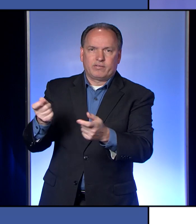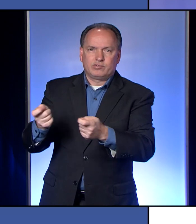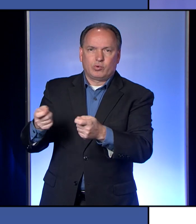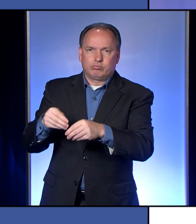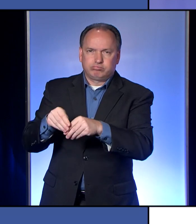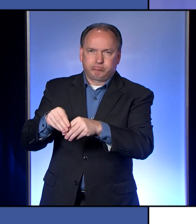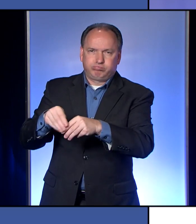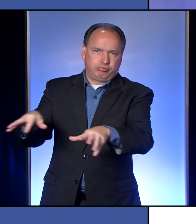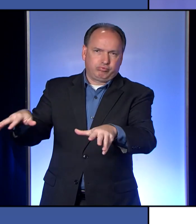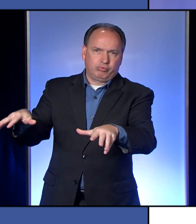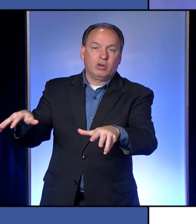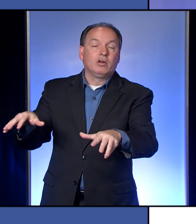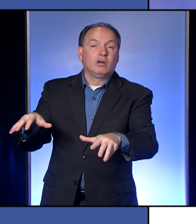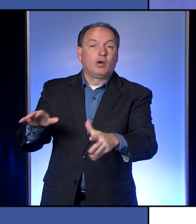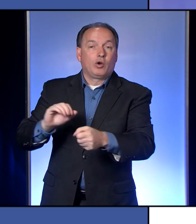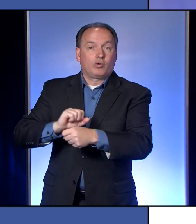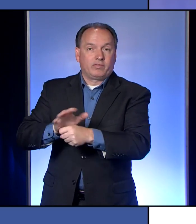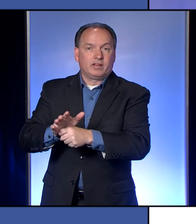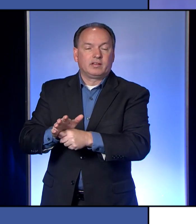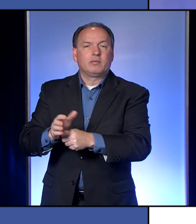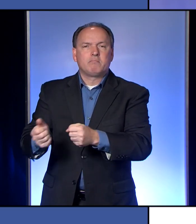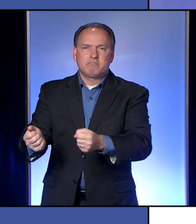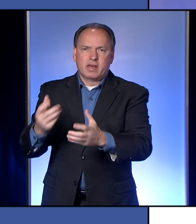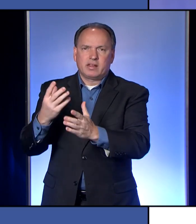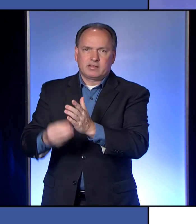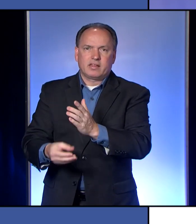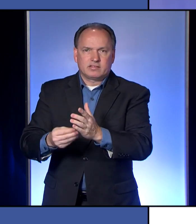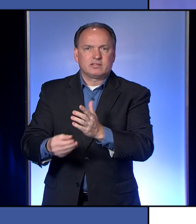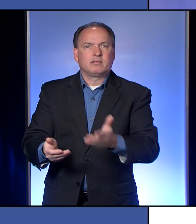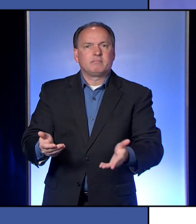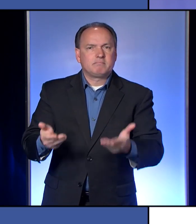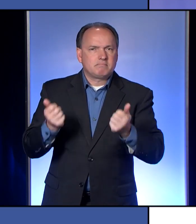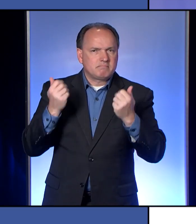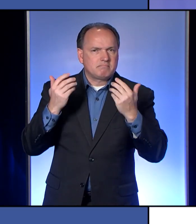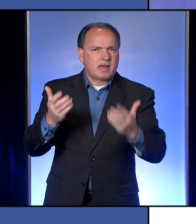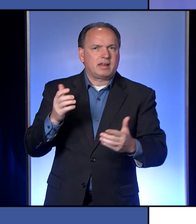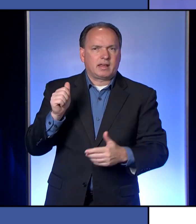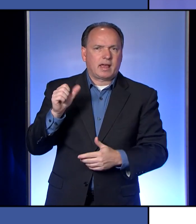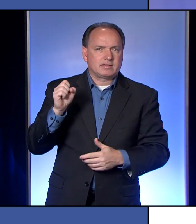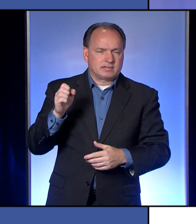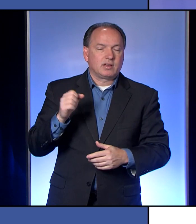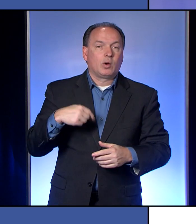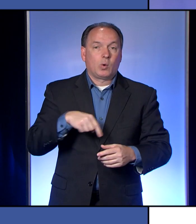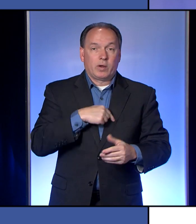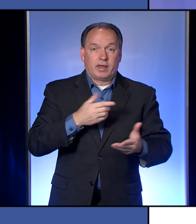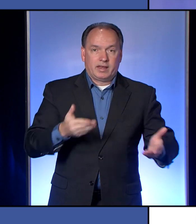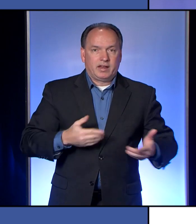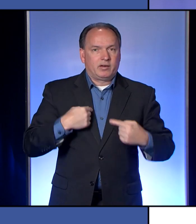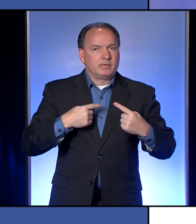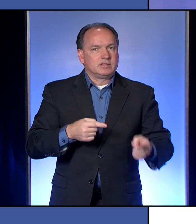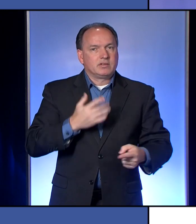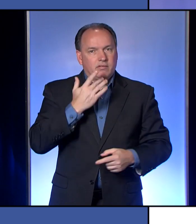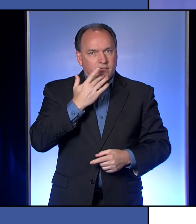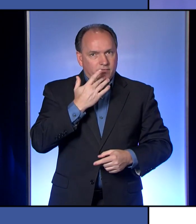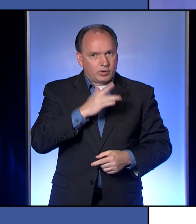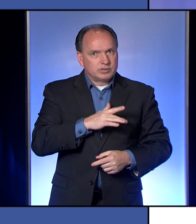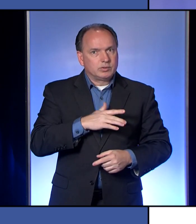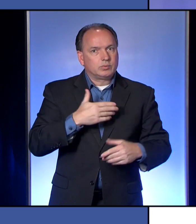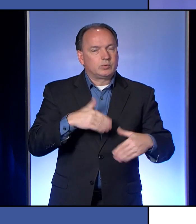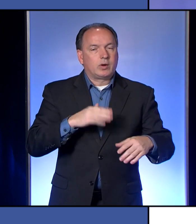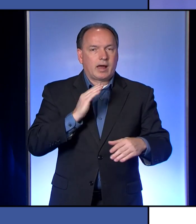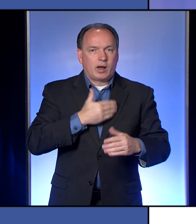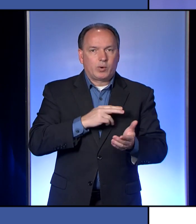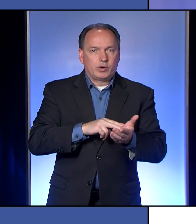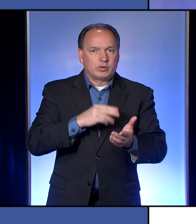of COVID-19, and they've had many deaths and many cases. And we here have been so fortunate that our